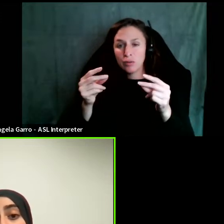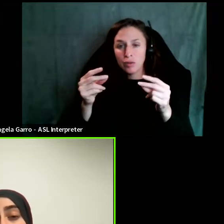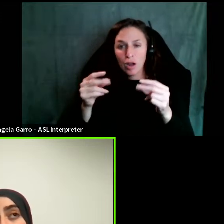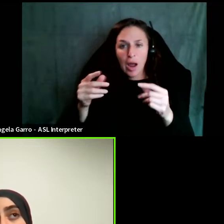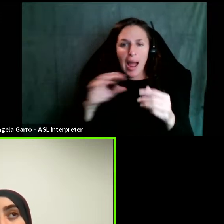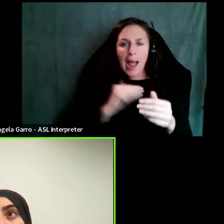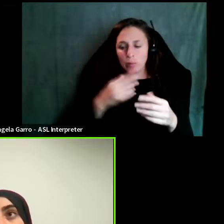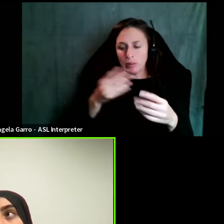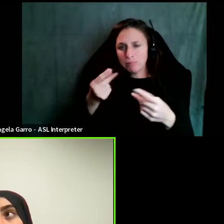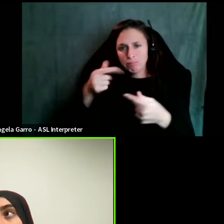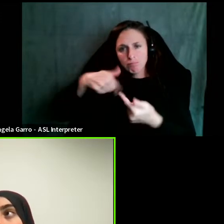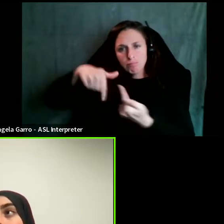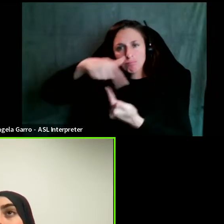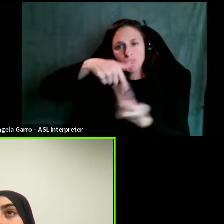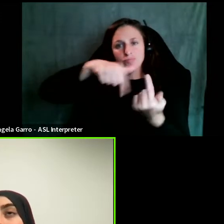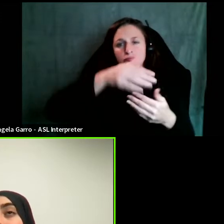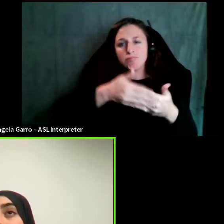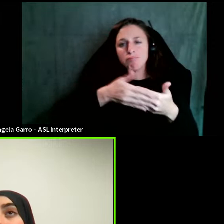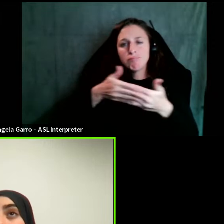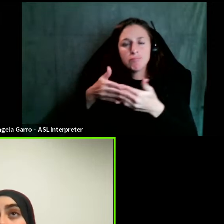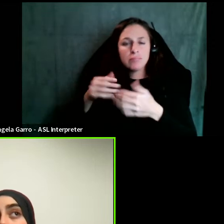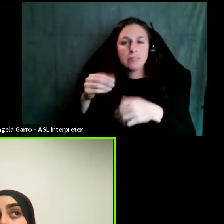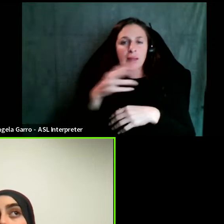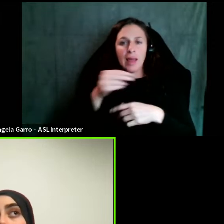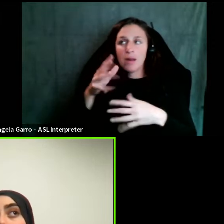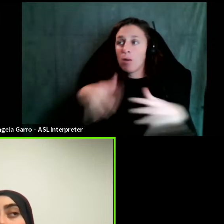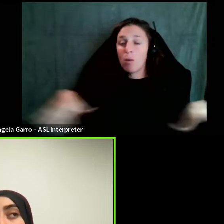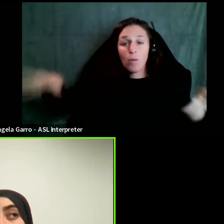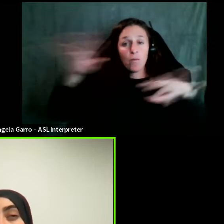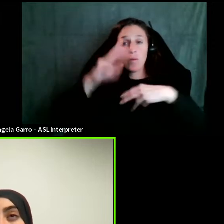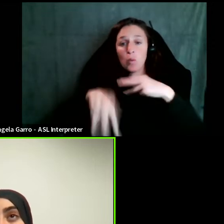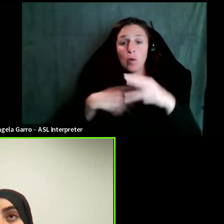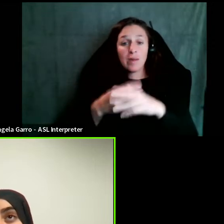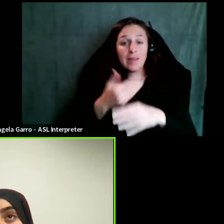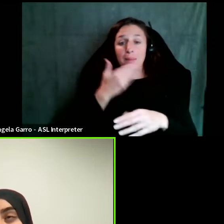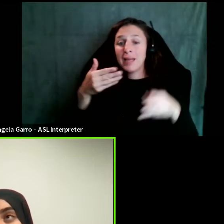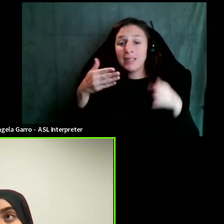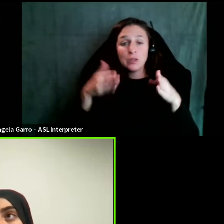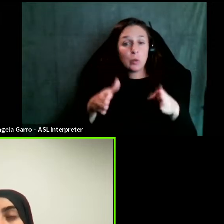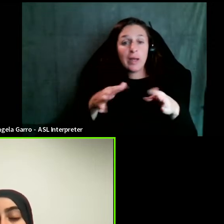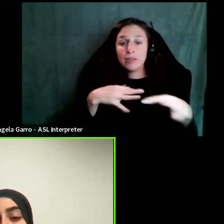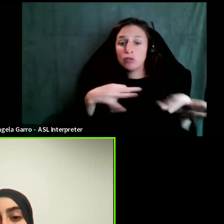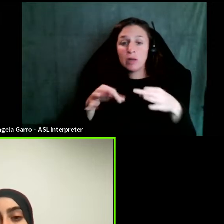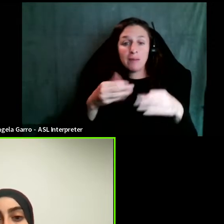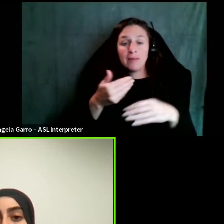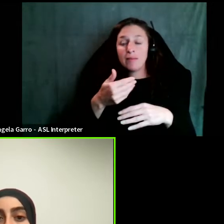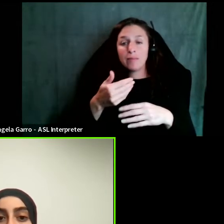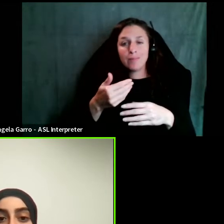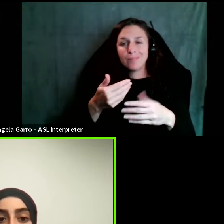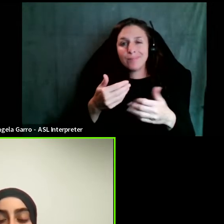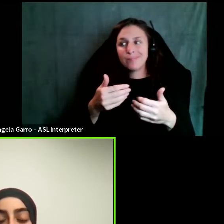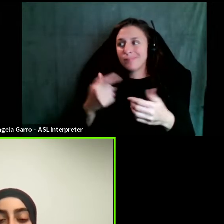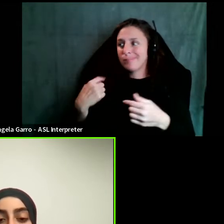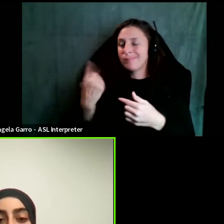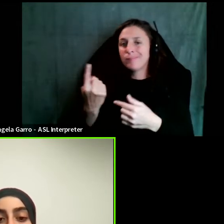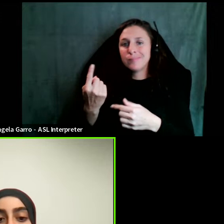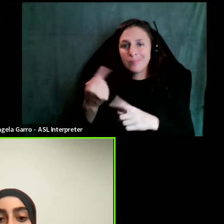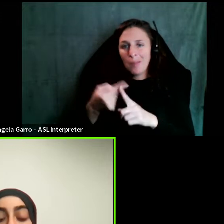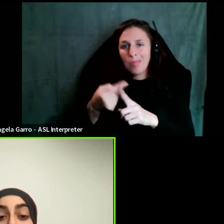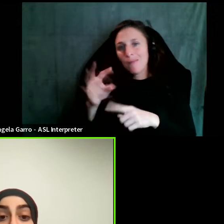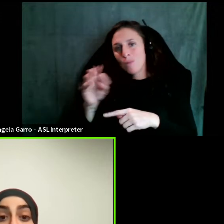all around the world. And the best way for me to describe the past month, 40 days